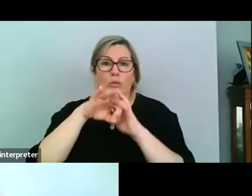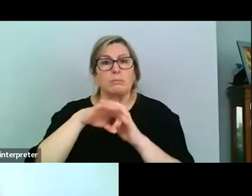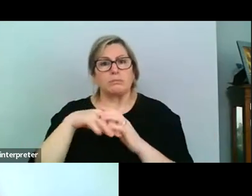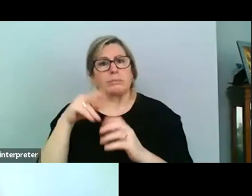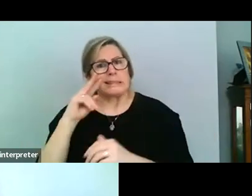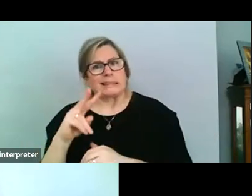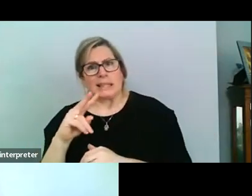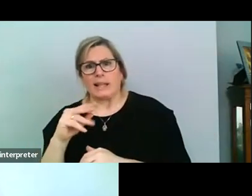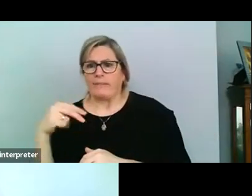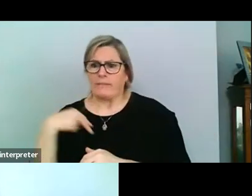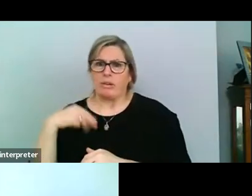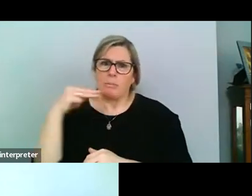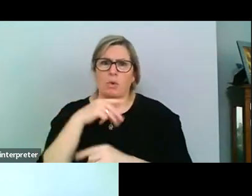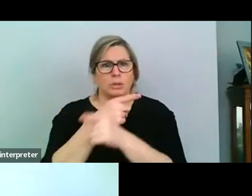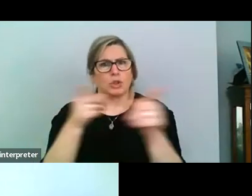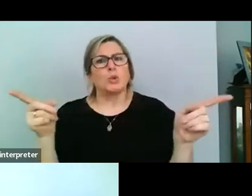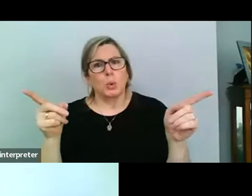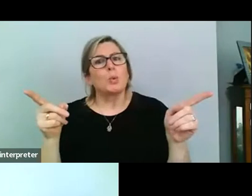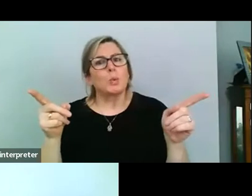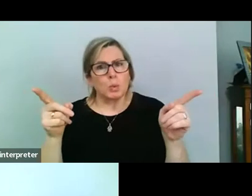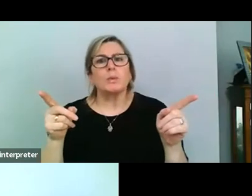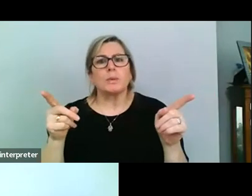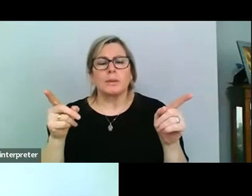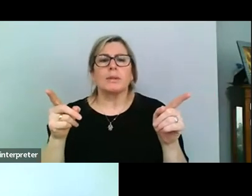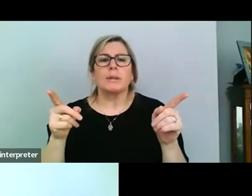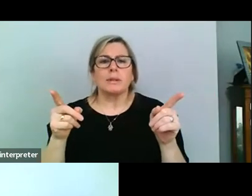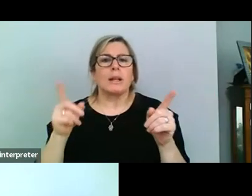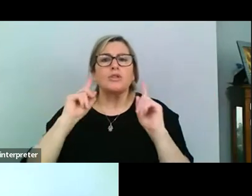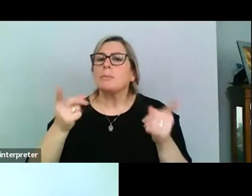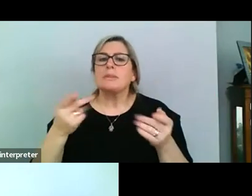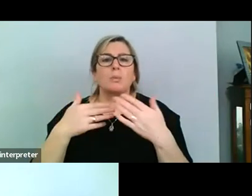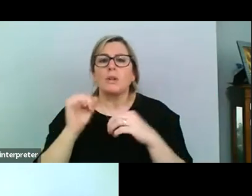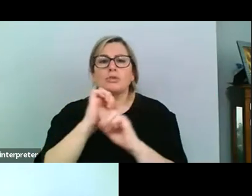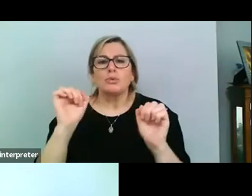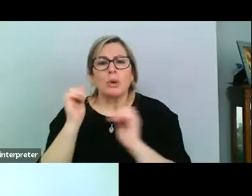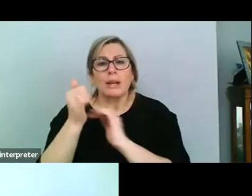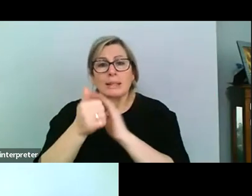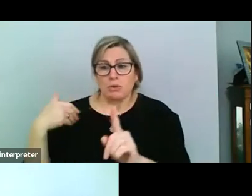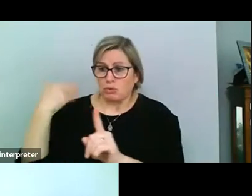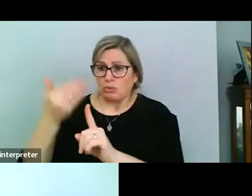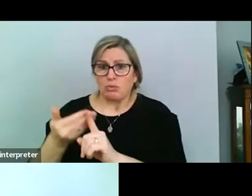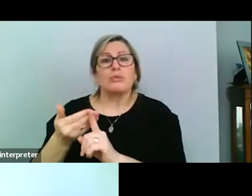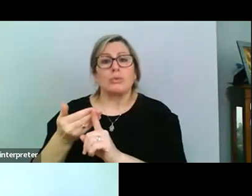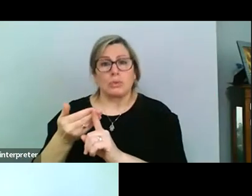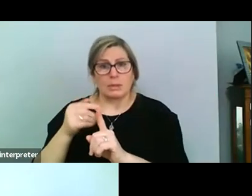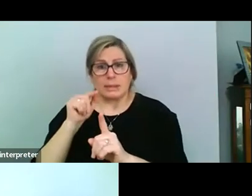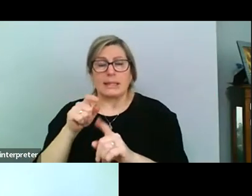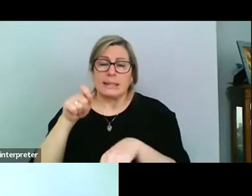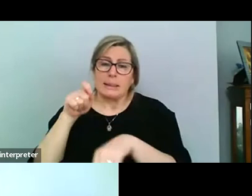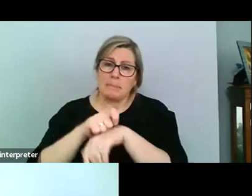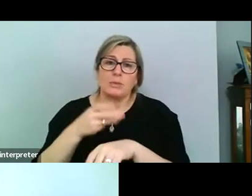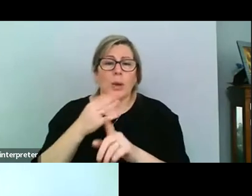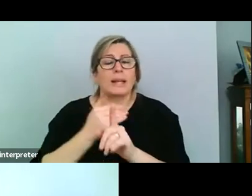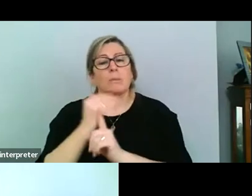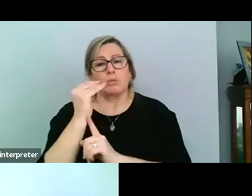how much you care about this, regardless of what your experiences have been, and that is the best way to help